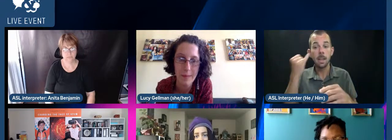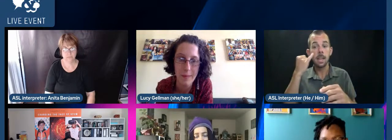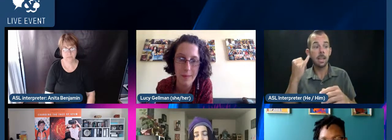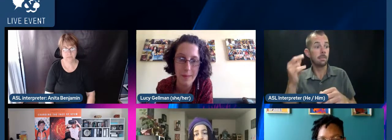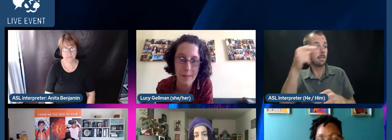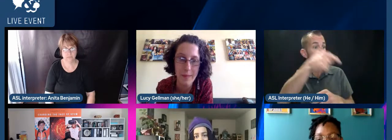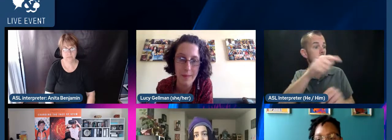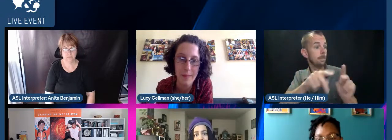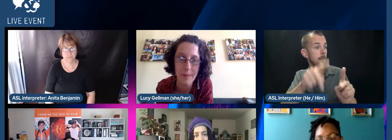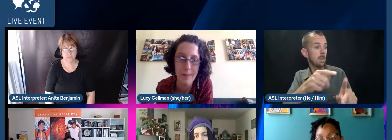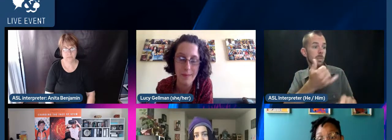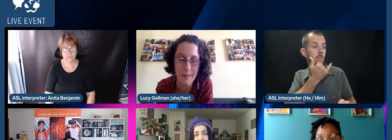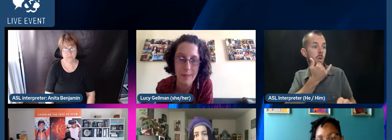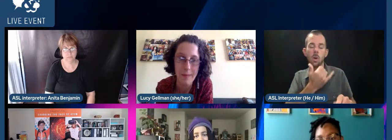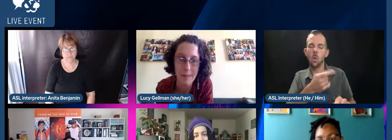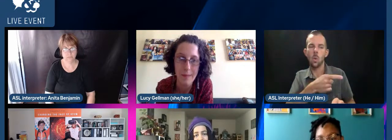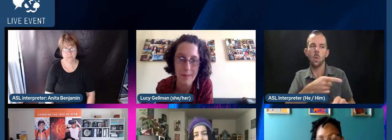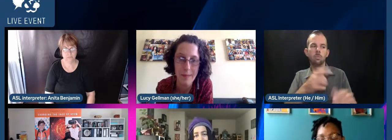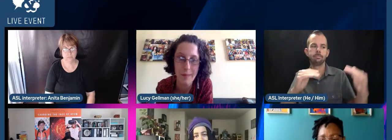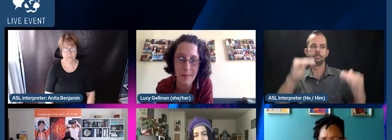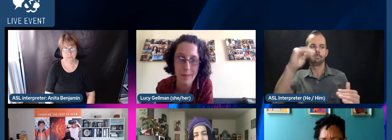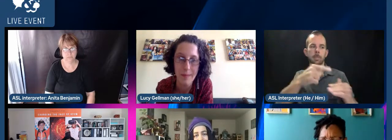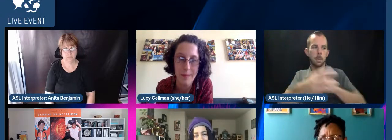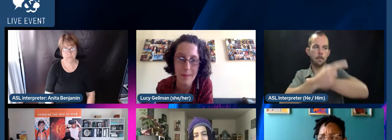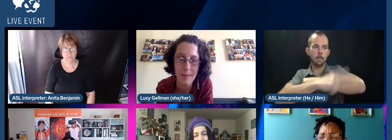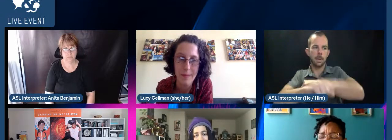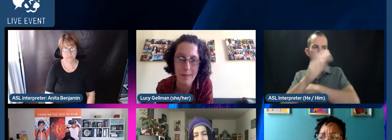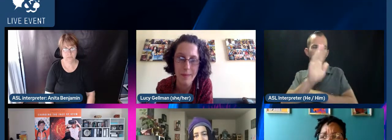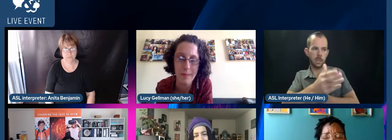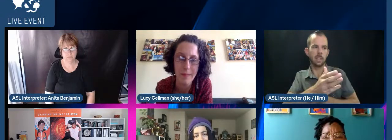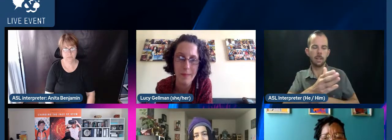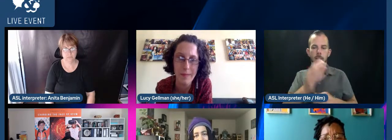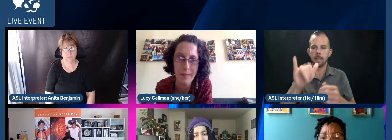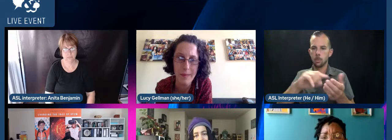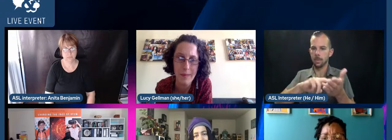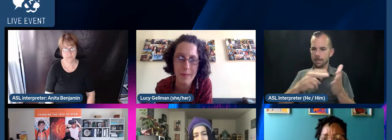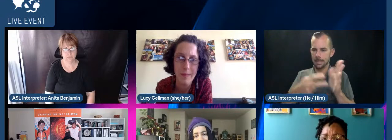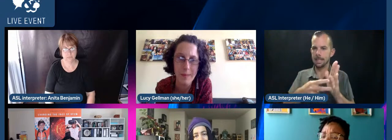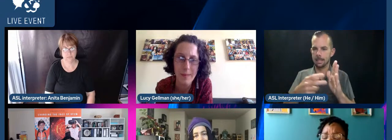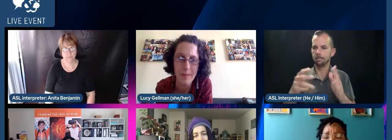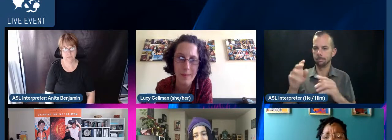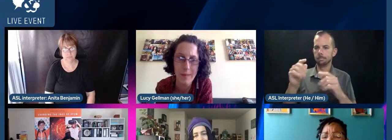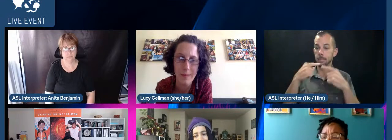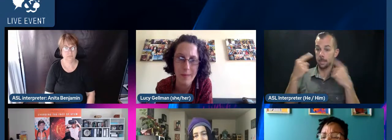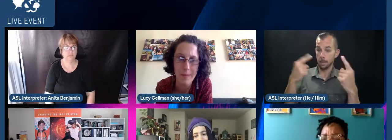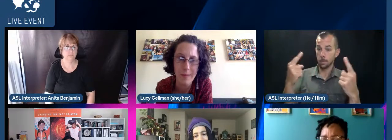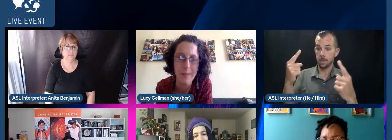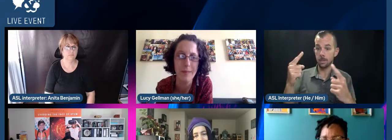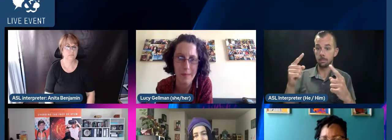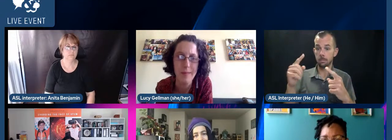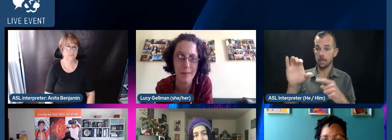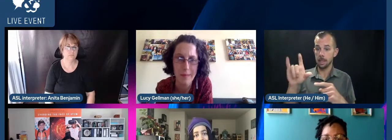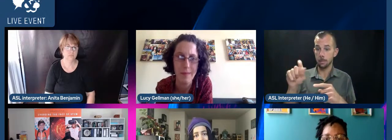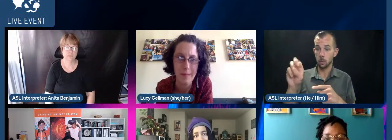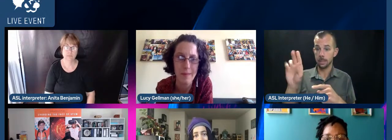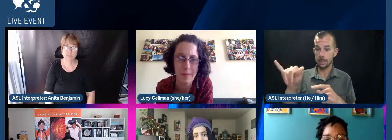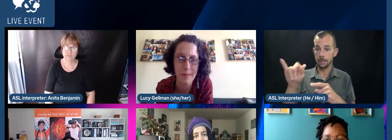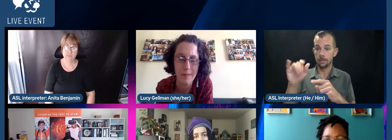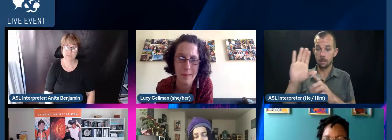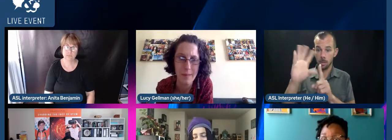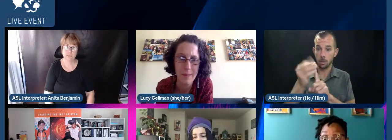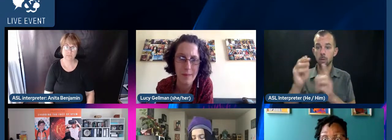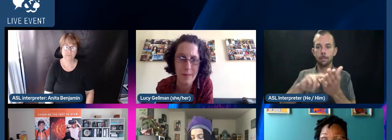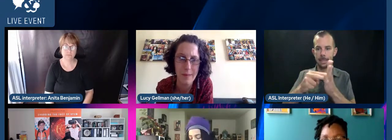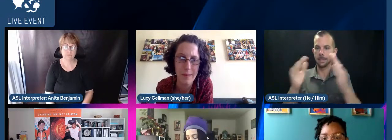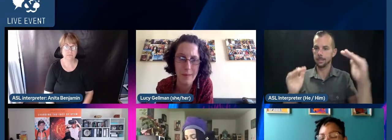what I mean when I say celebrity culture. So like the desire, even the desire for like representation, you know, like as if